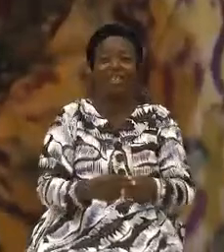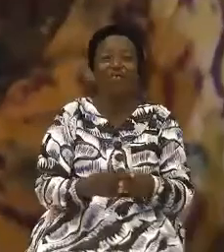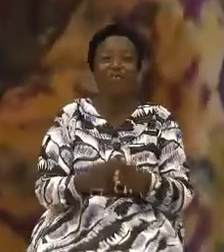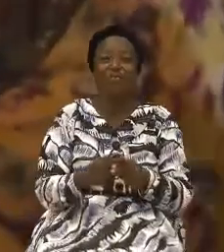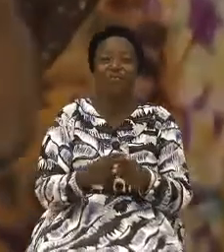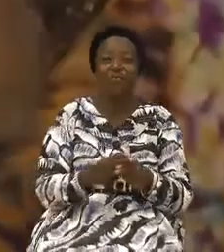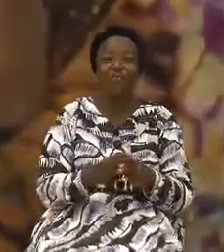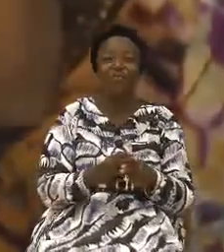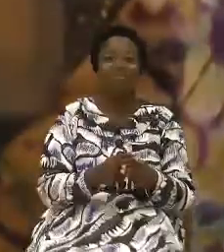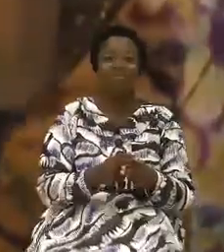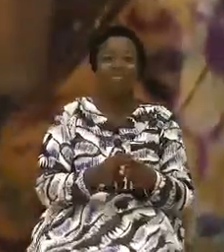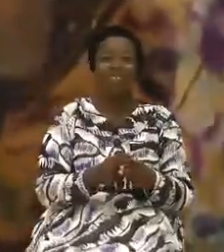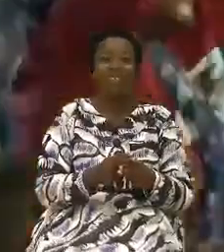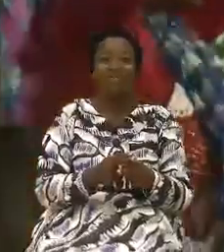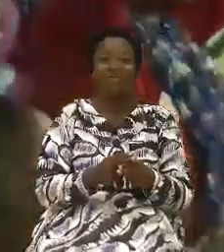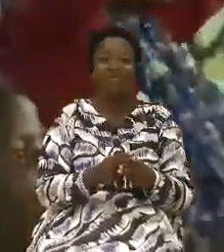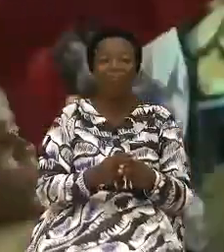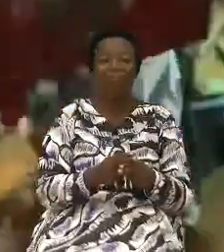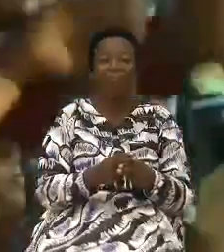name.